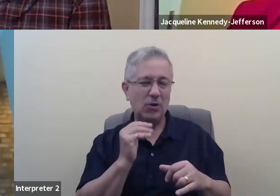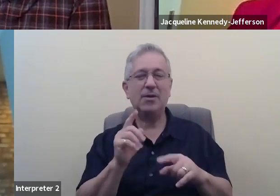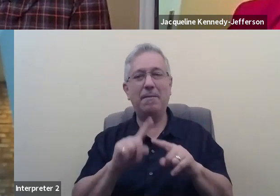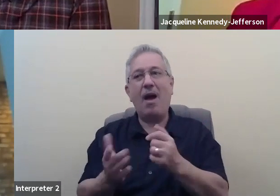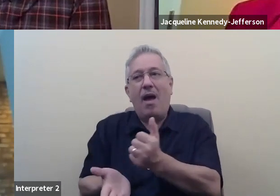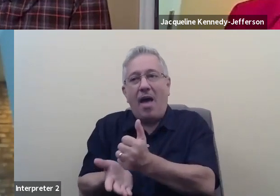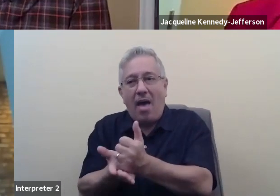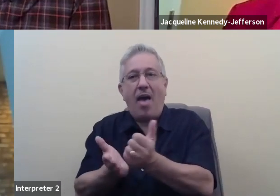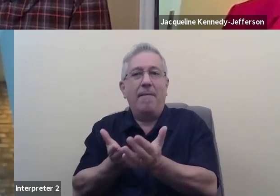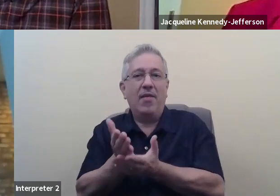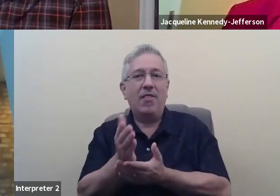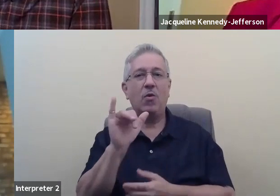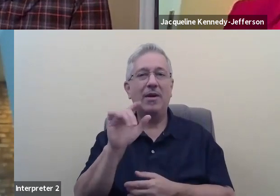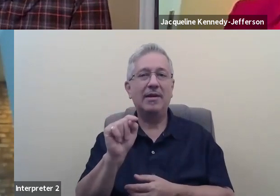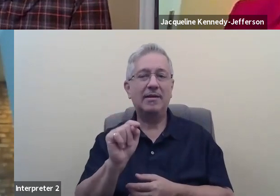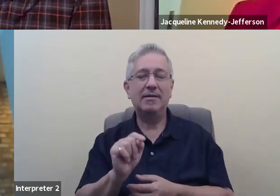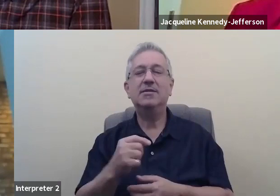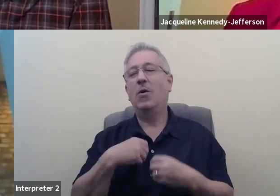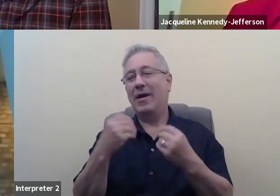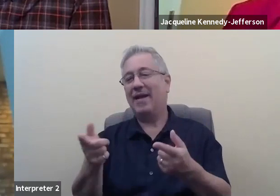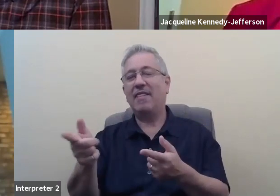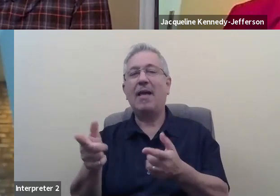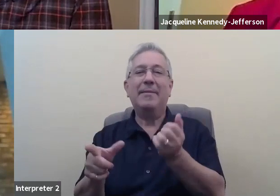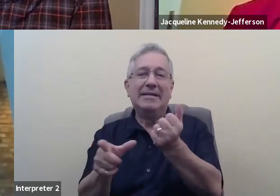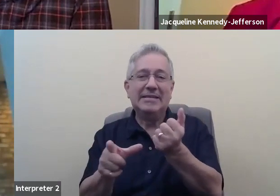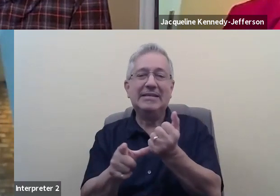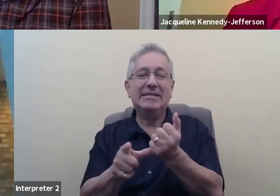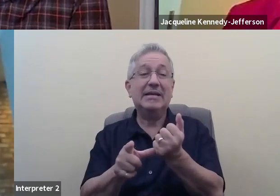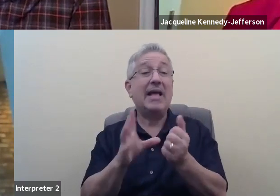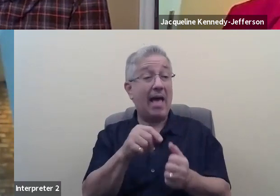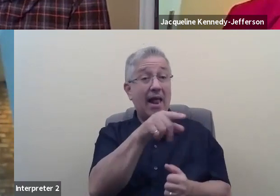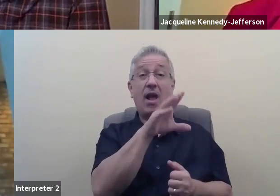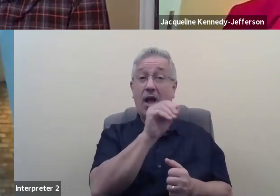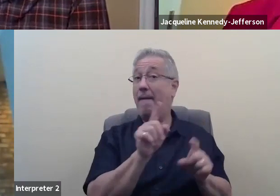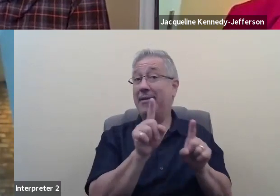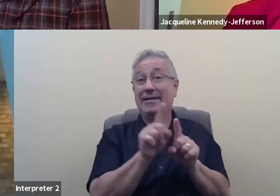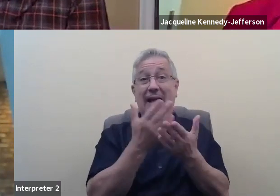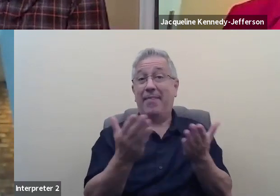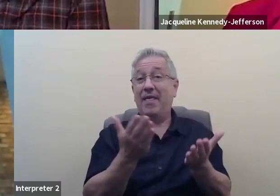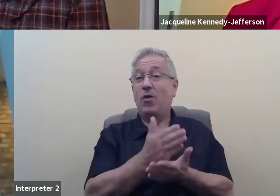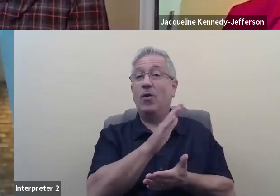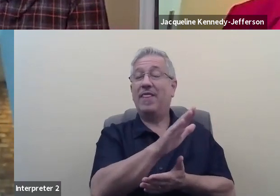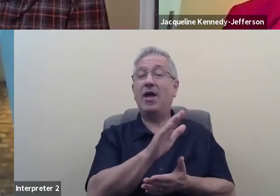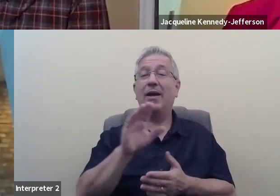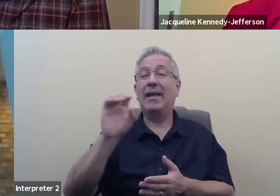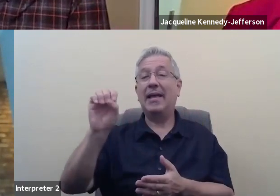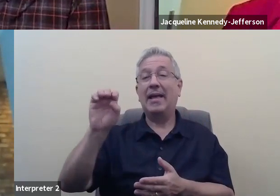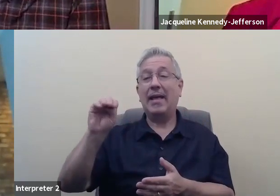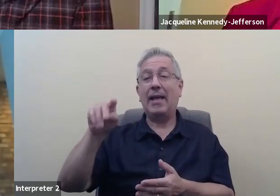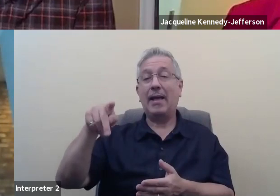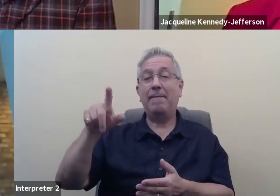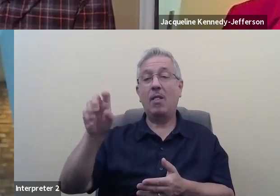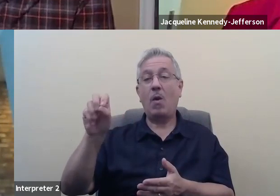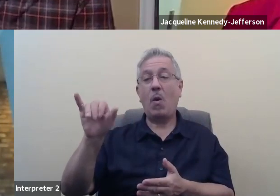they're receiving their resource or assistance through, the employee assistance programs as well. But